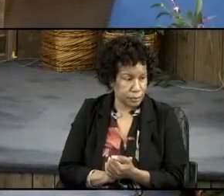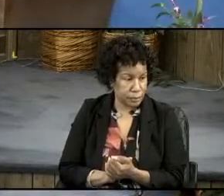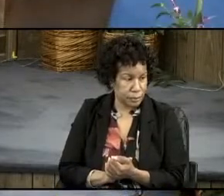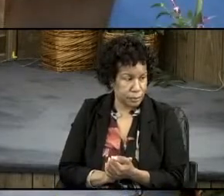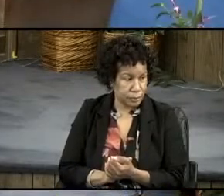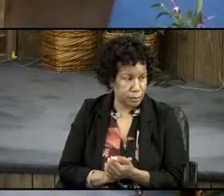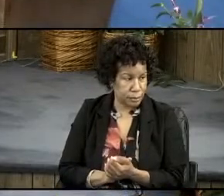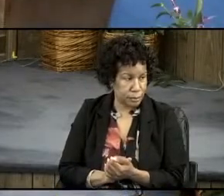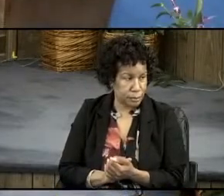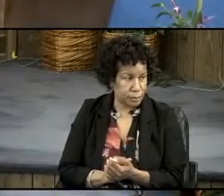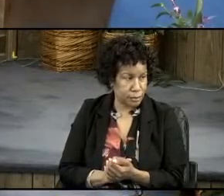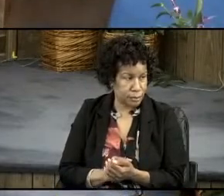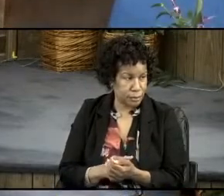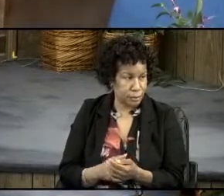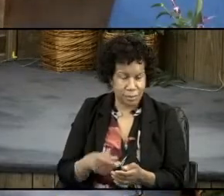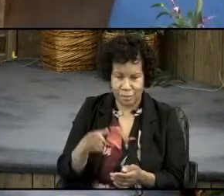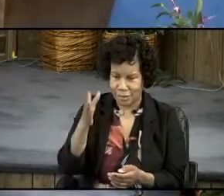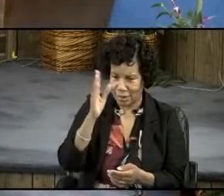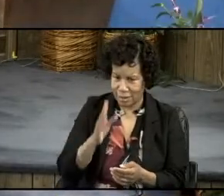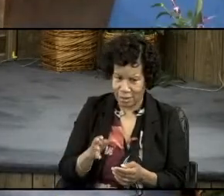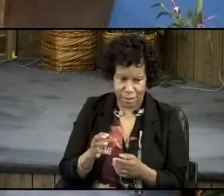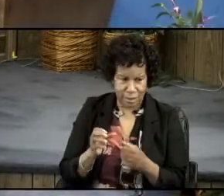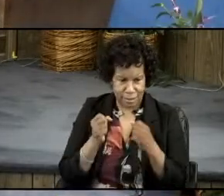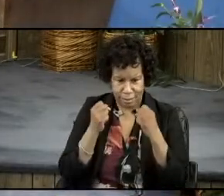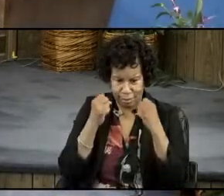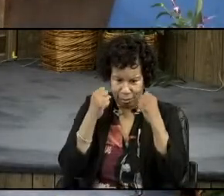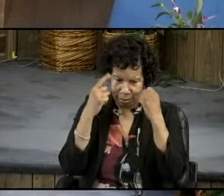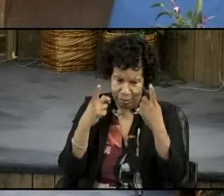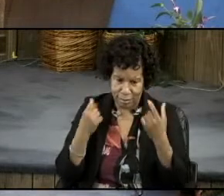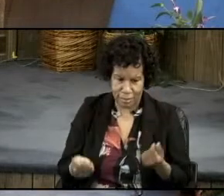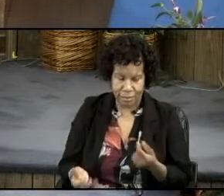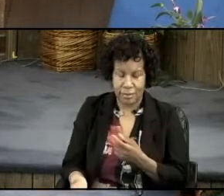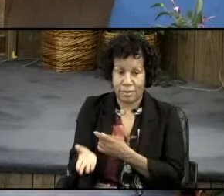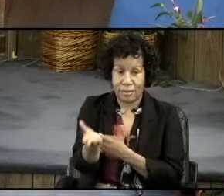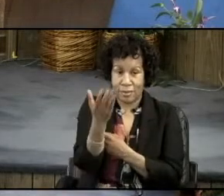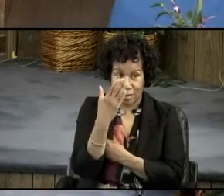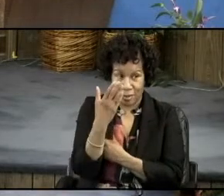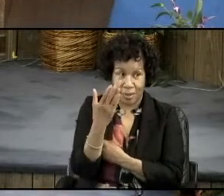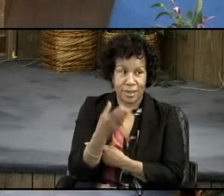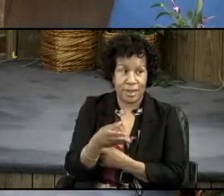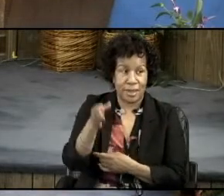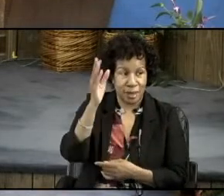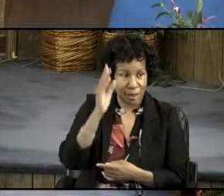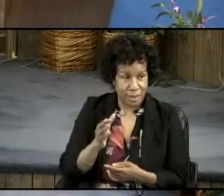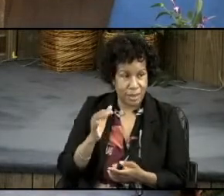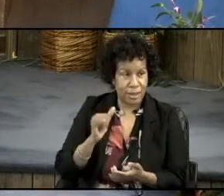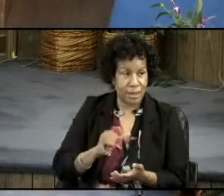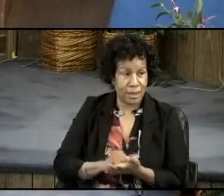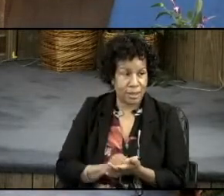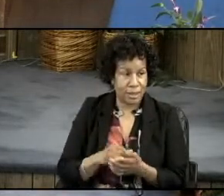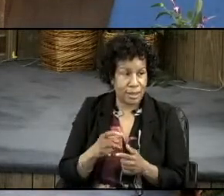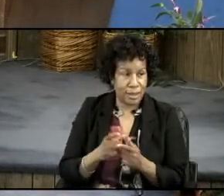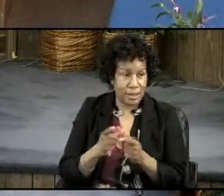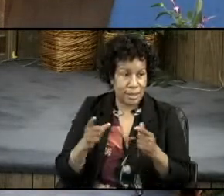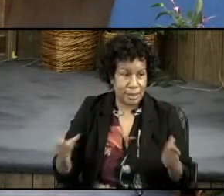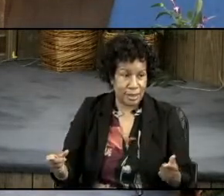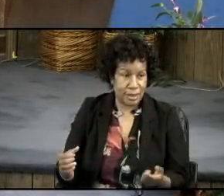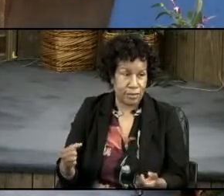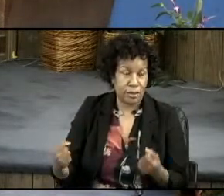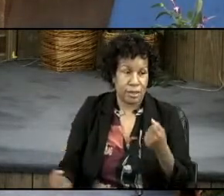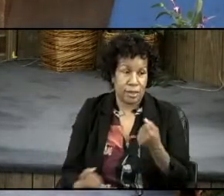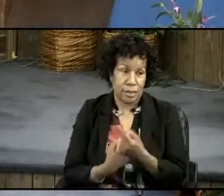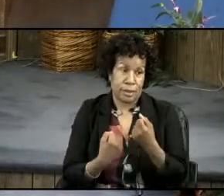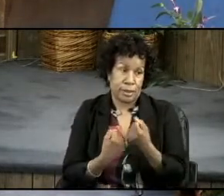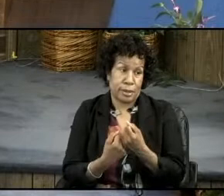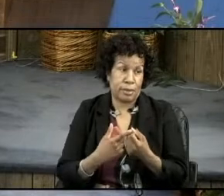their God. You mean the God that woke me up this morning? The God that forgave me? The God that delivered me? The God that